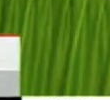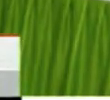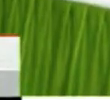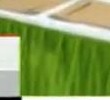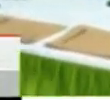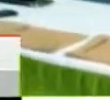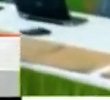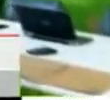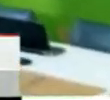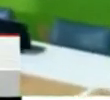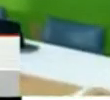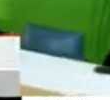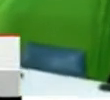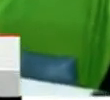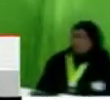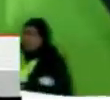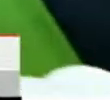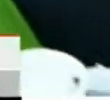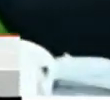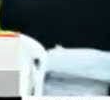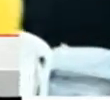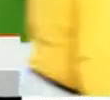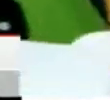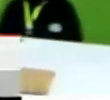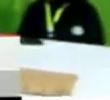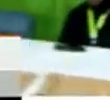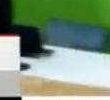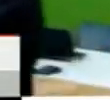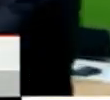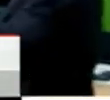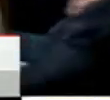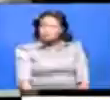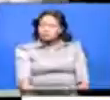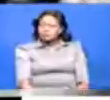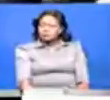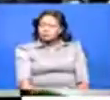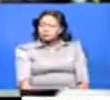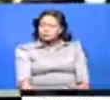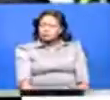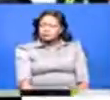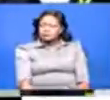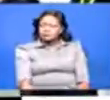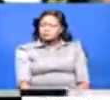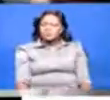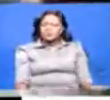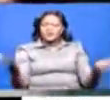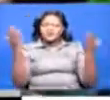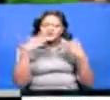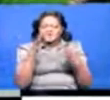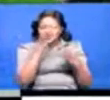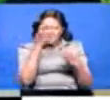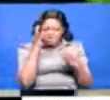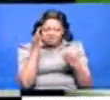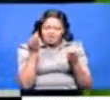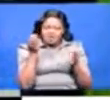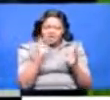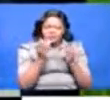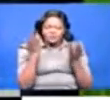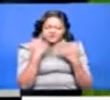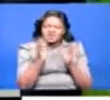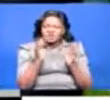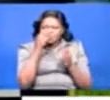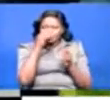It's done for Nyeri. For all the elected positions in Nyeri is done. And I wish you all the